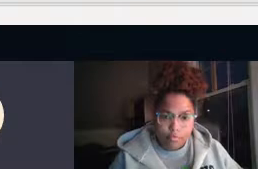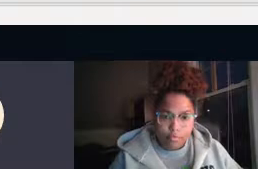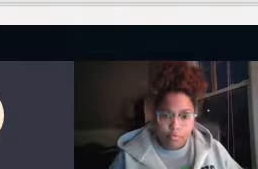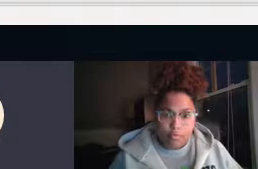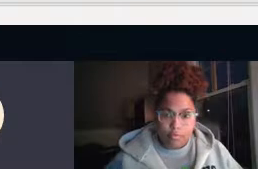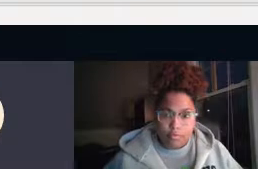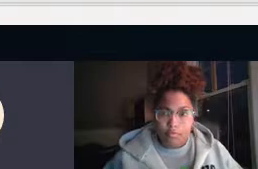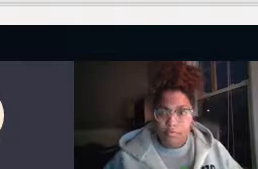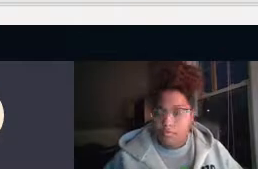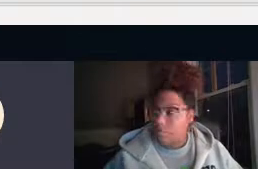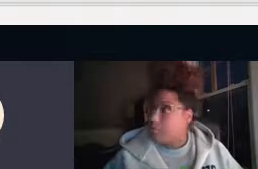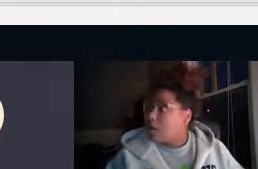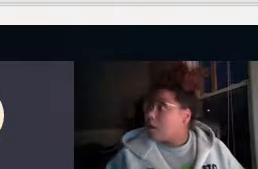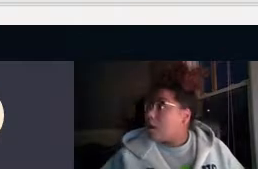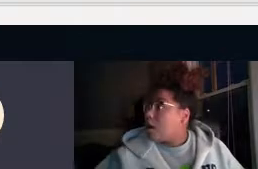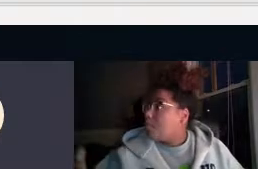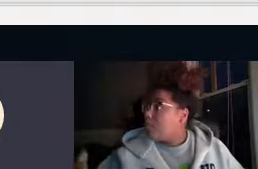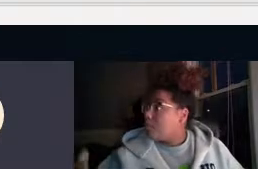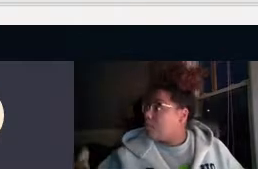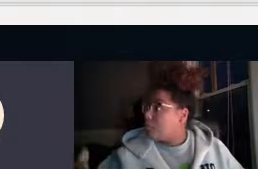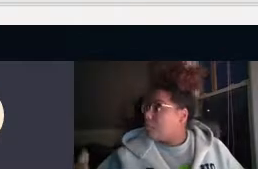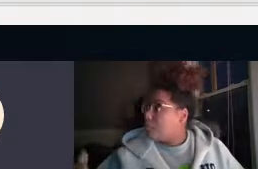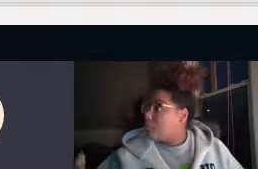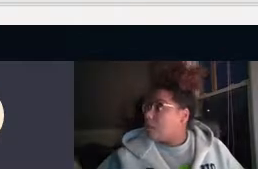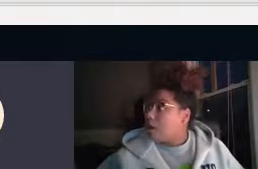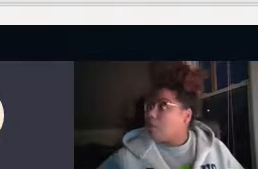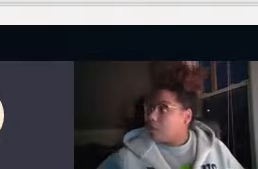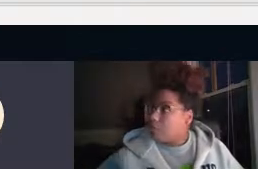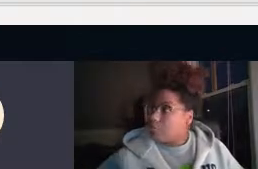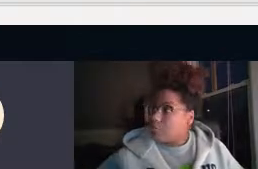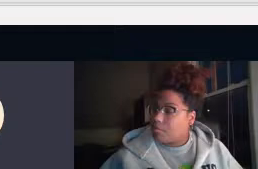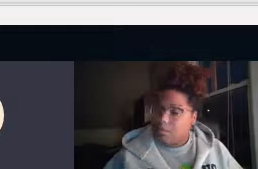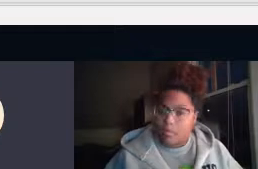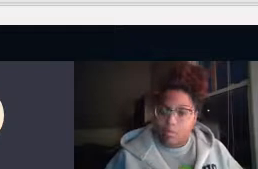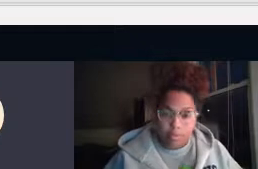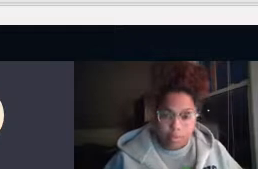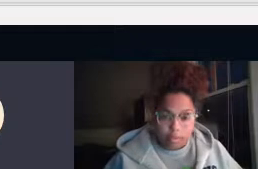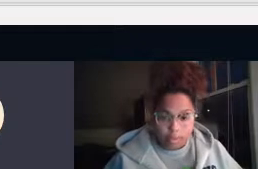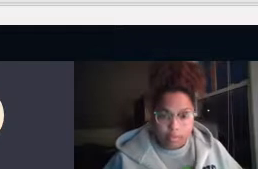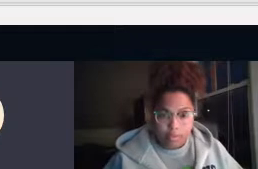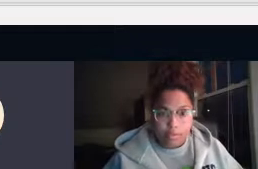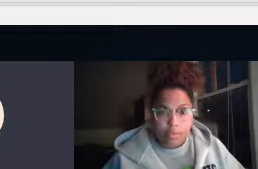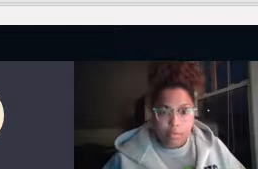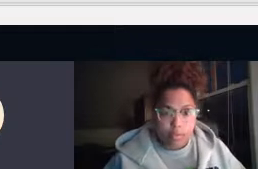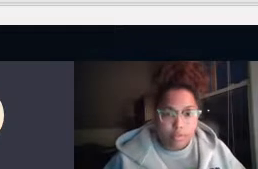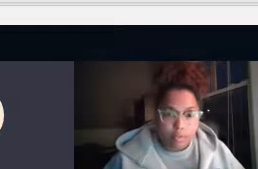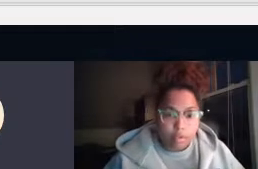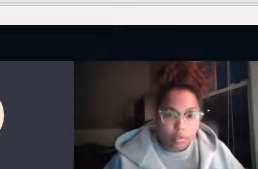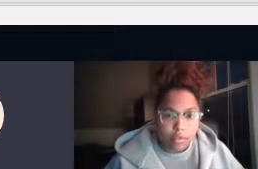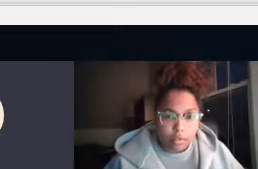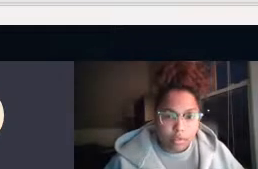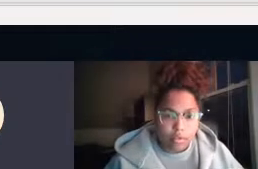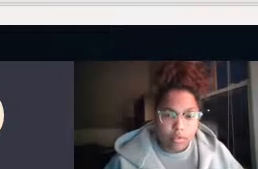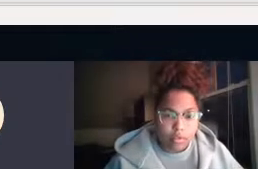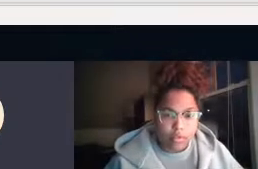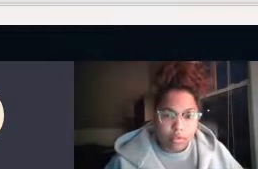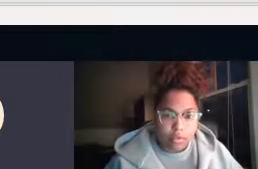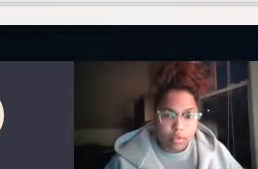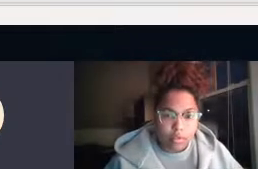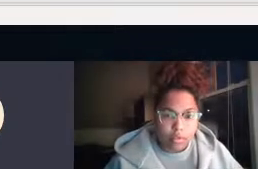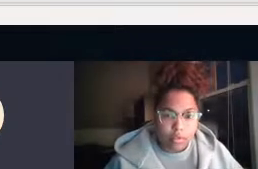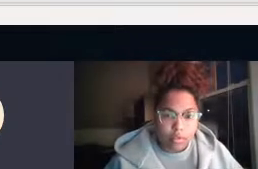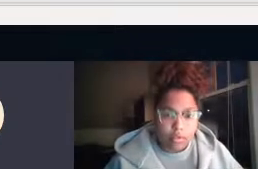be traumatizing and kind of create a escalation. So curious as to what that response,